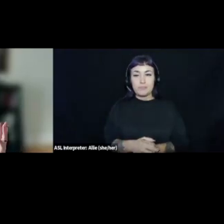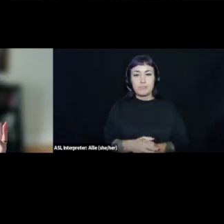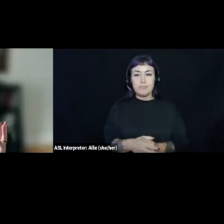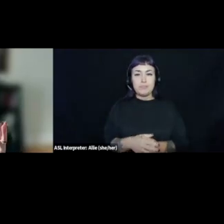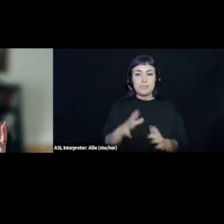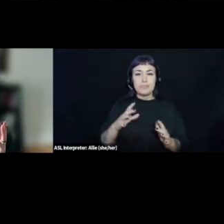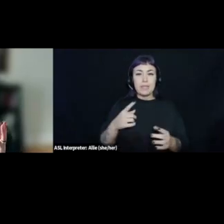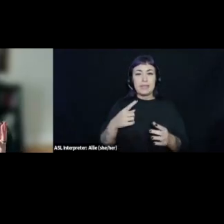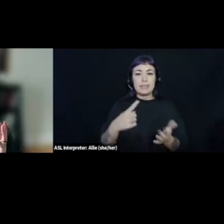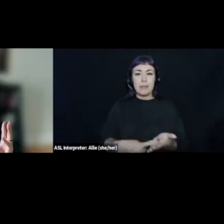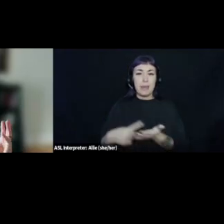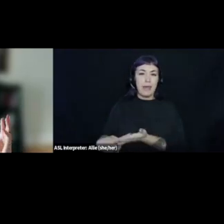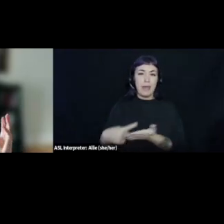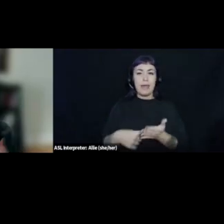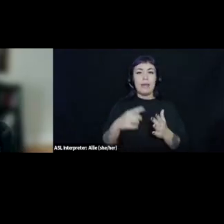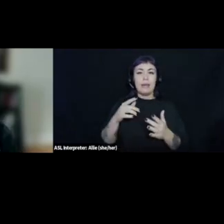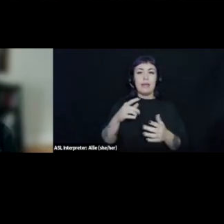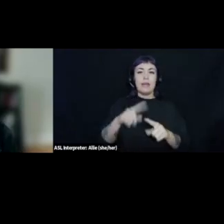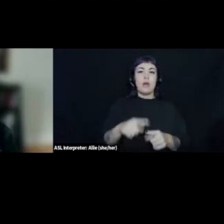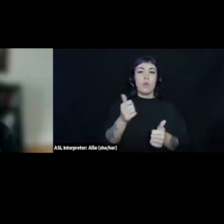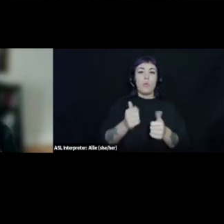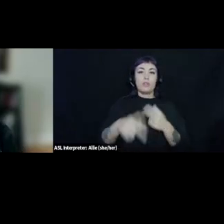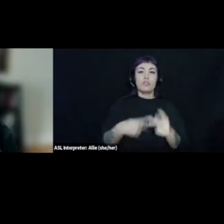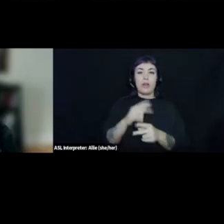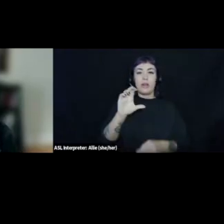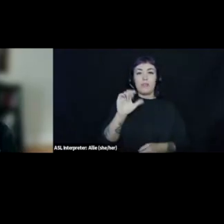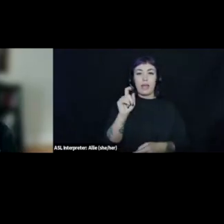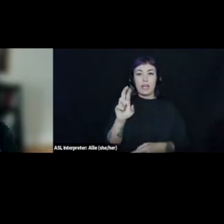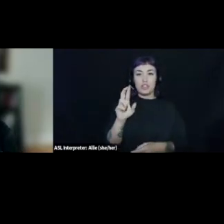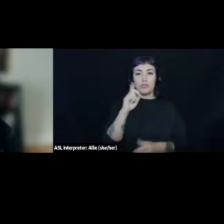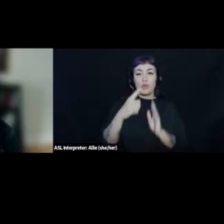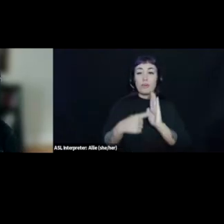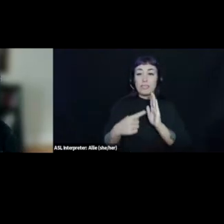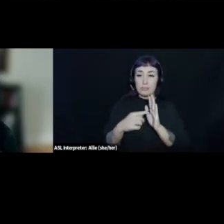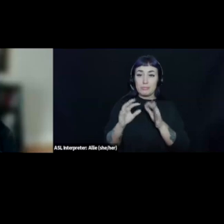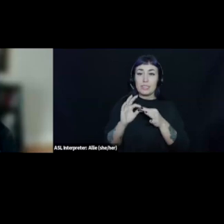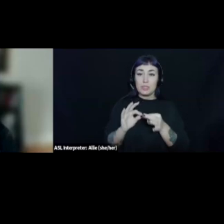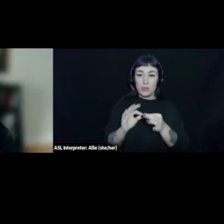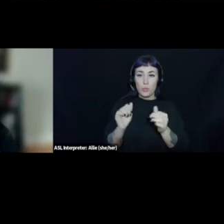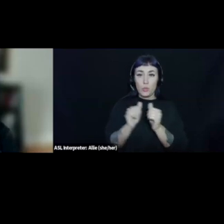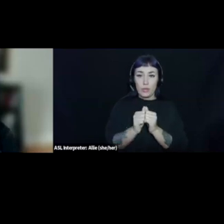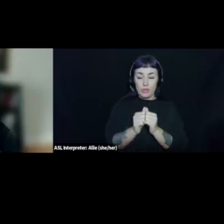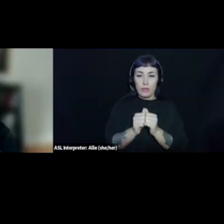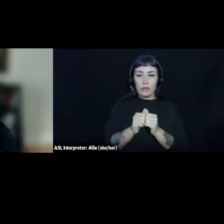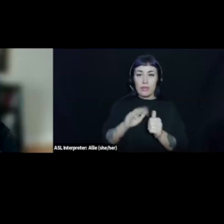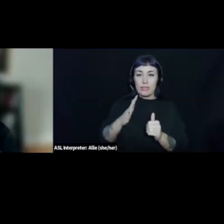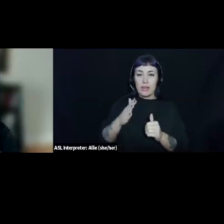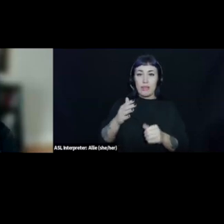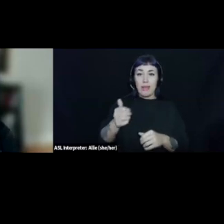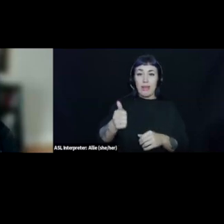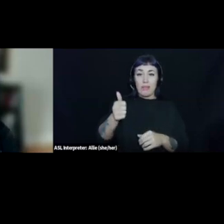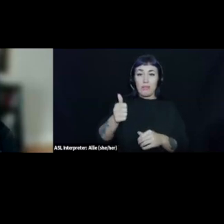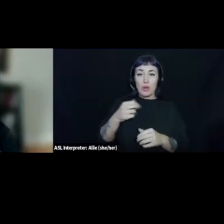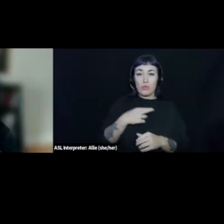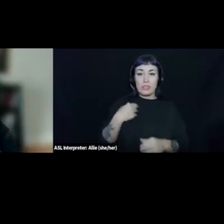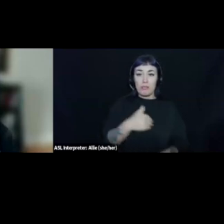debatable depending on the cancer that you're talking about. So for example, it is associated with a slightly elevated risk of